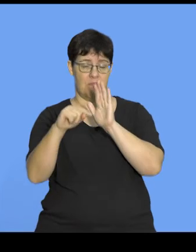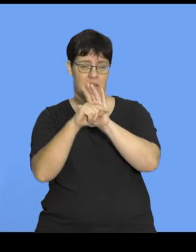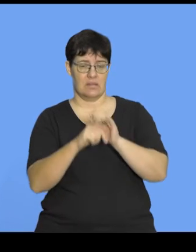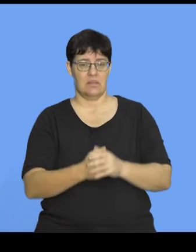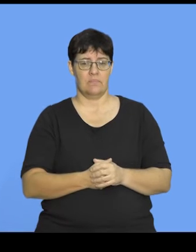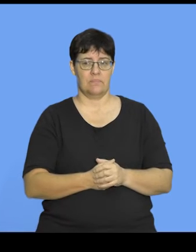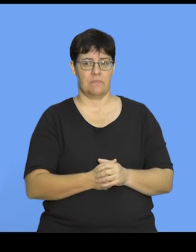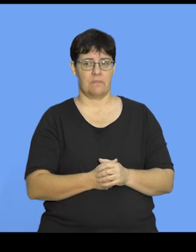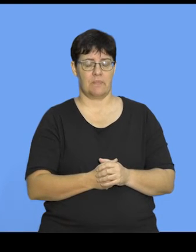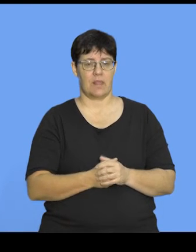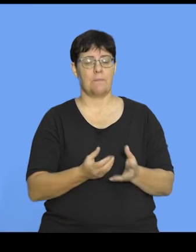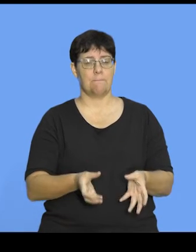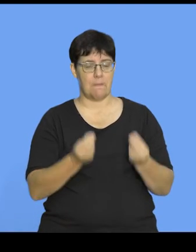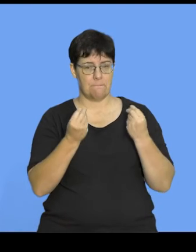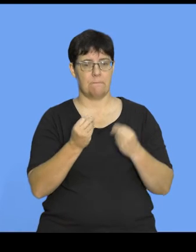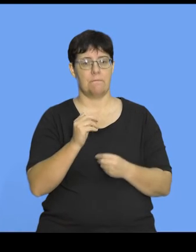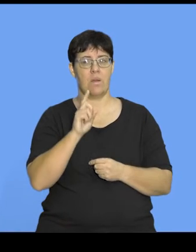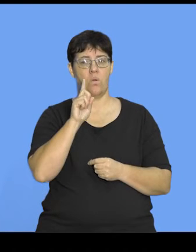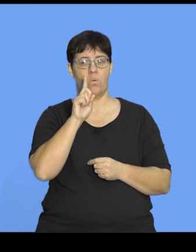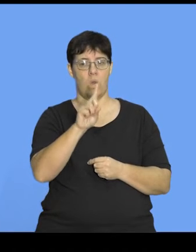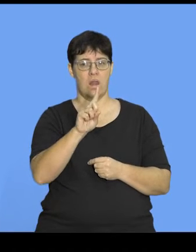11, and I get